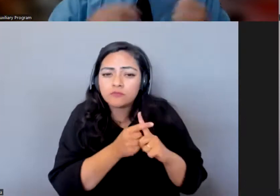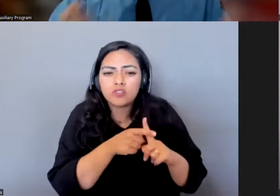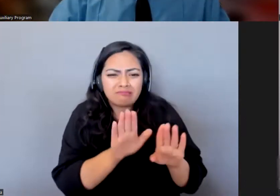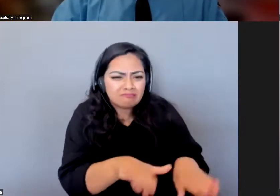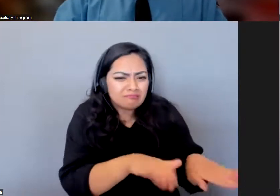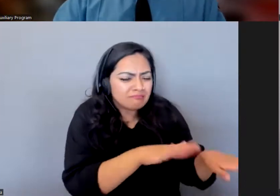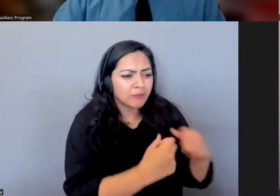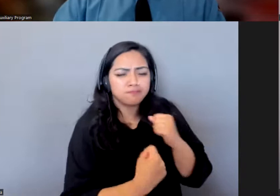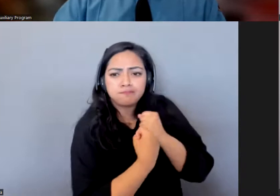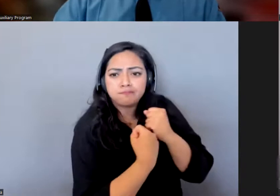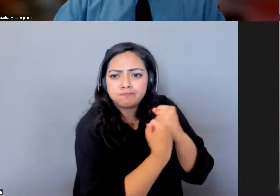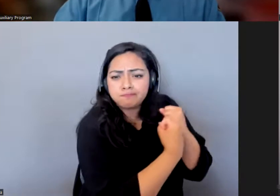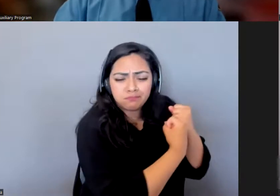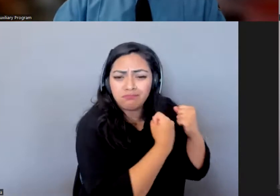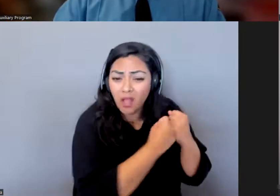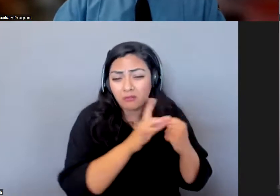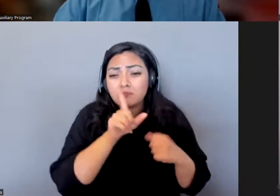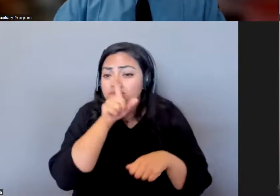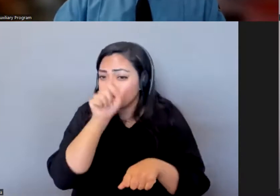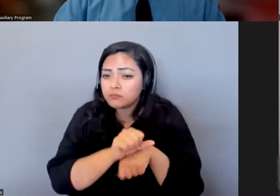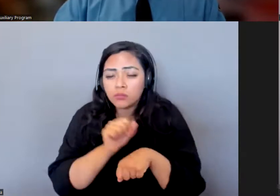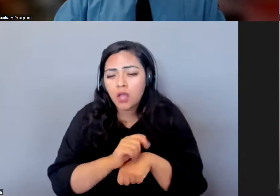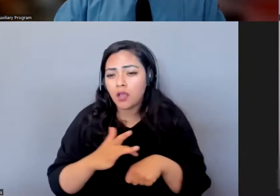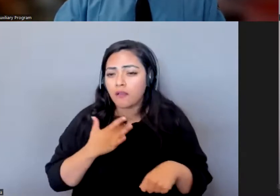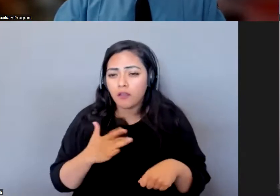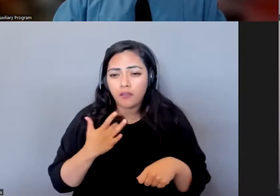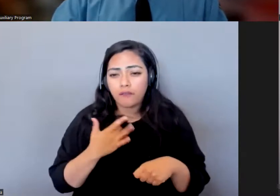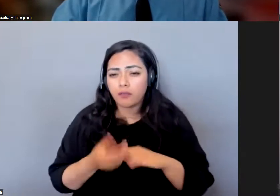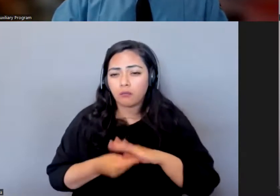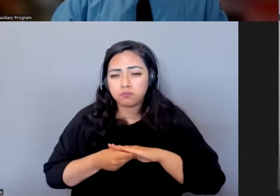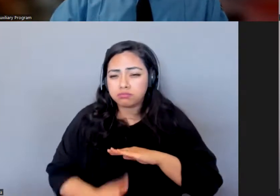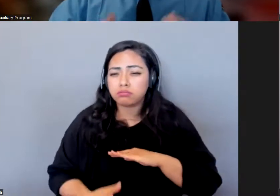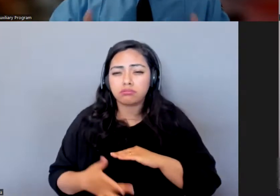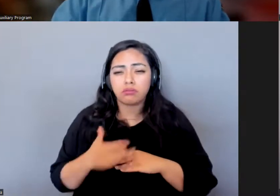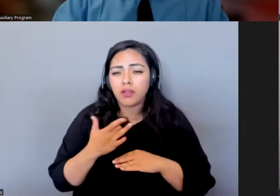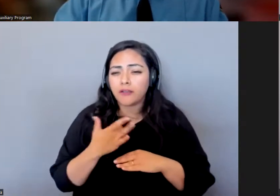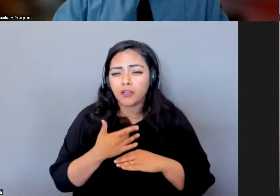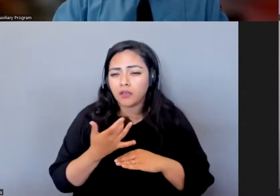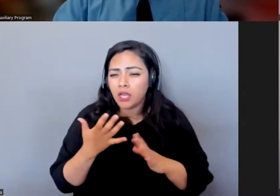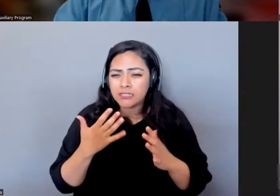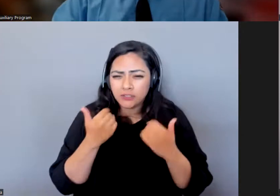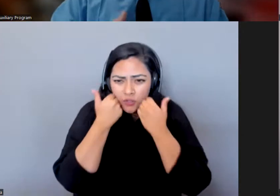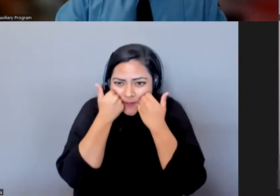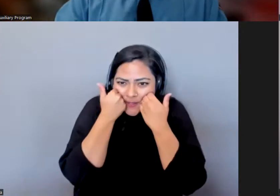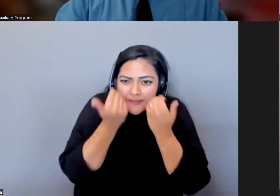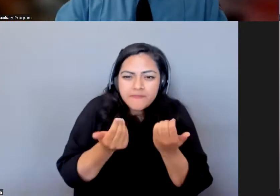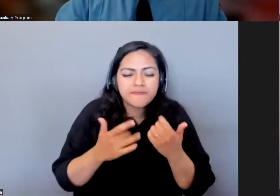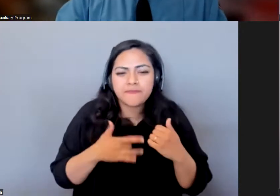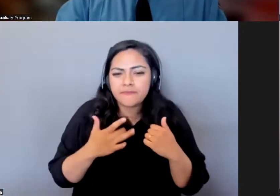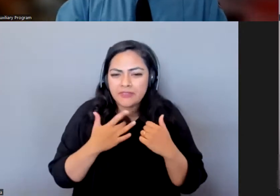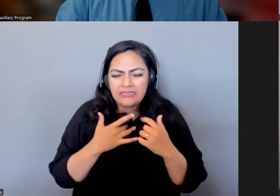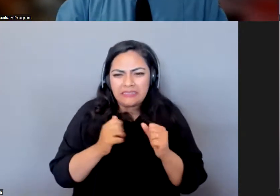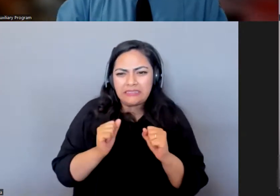it's 100% true, right? You do feel you feel really, it's a huge shame if you get kind of scammed in these